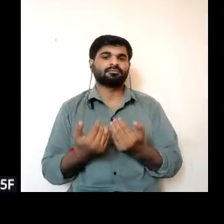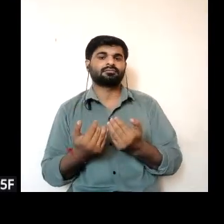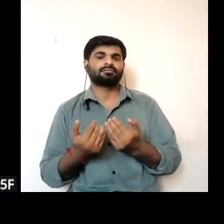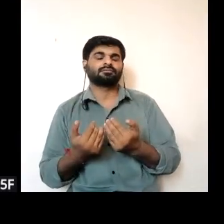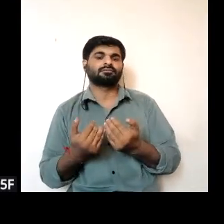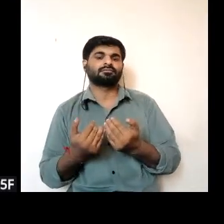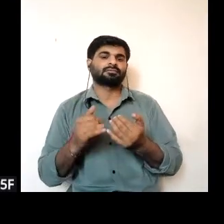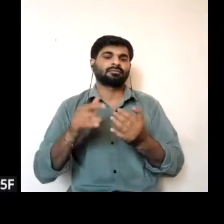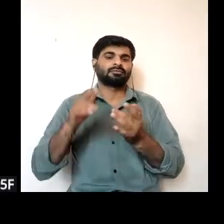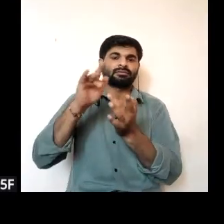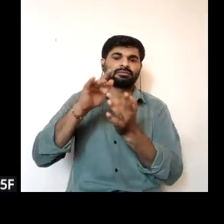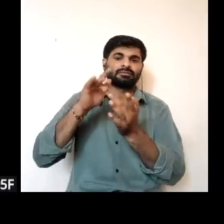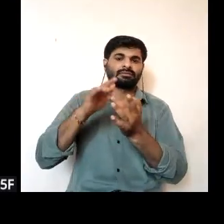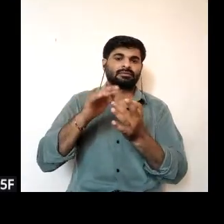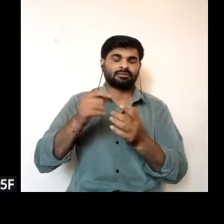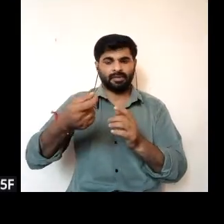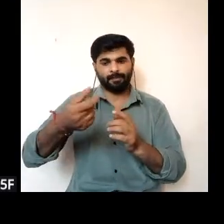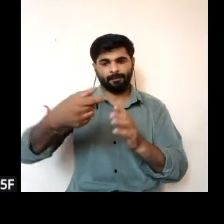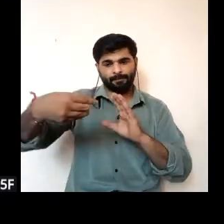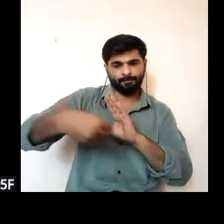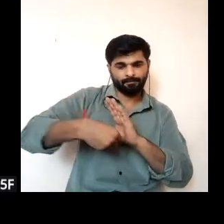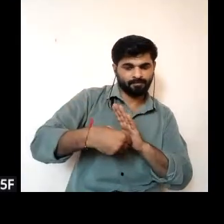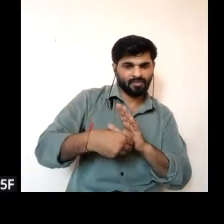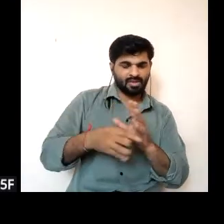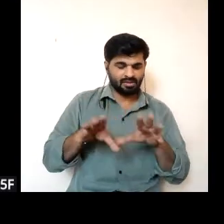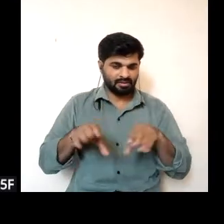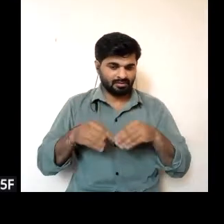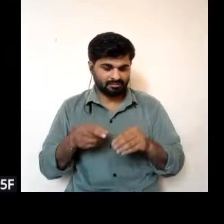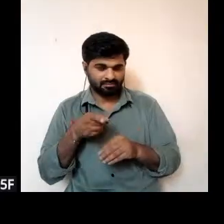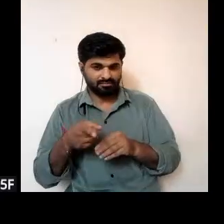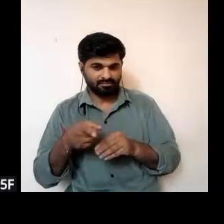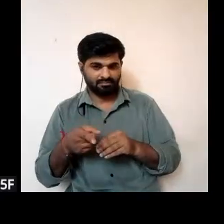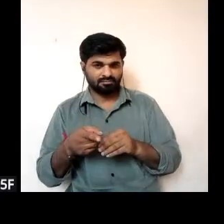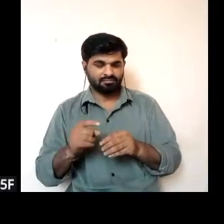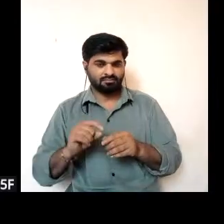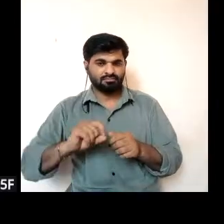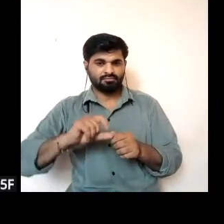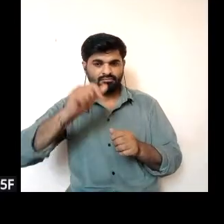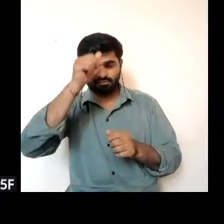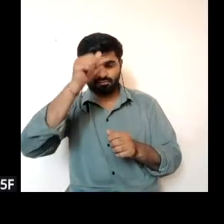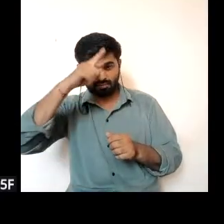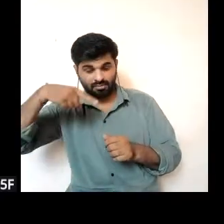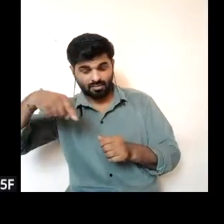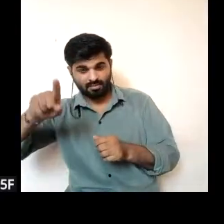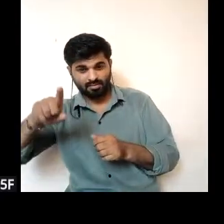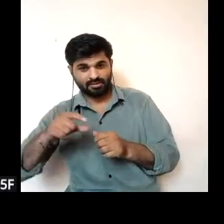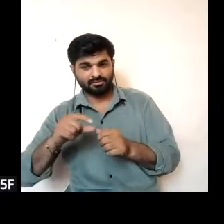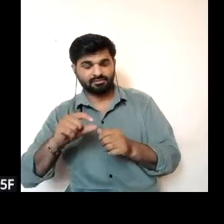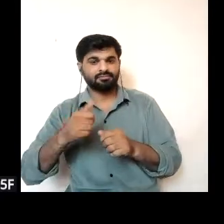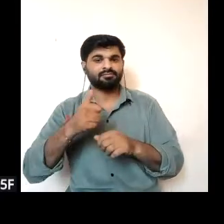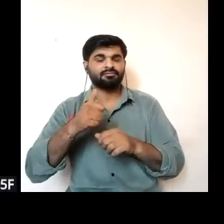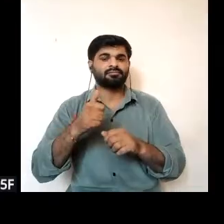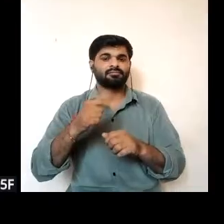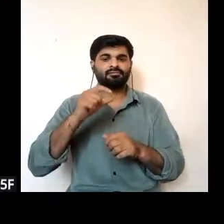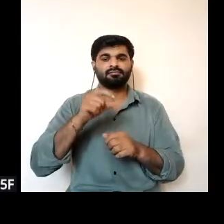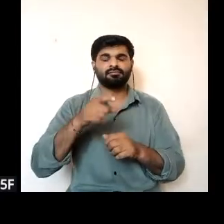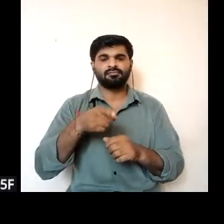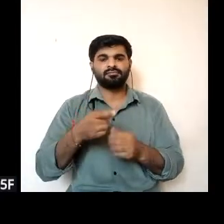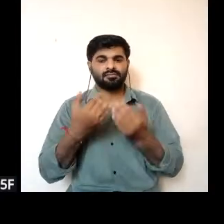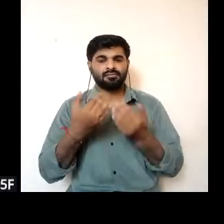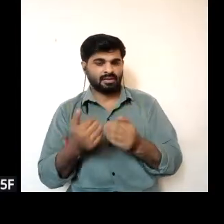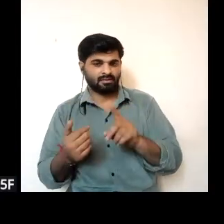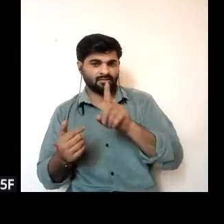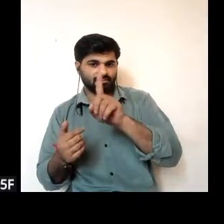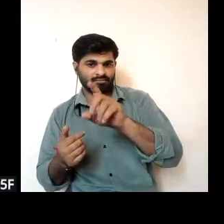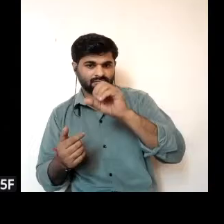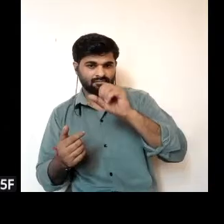a lot of faxes from all over the country. And 1999 is the time when National Disability Network